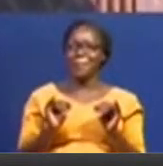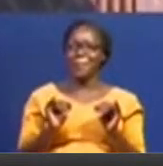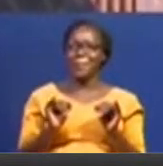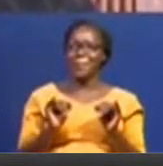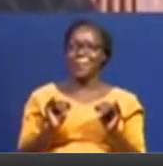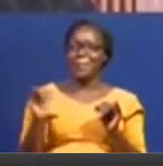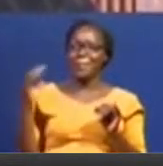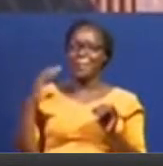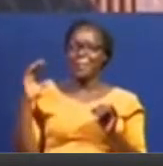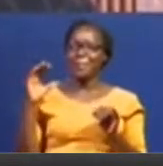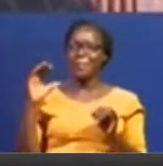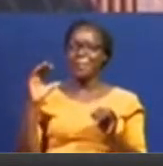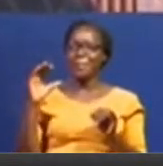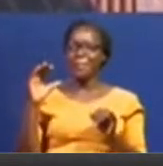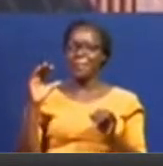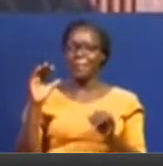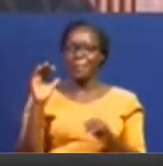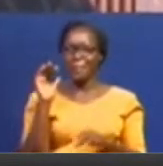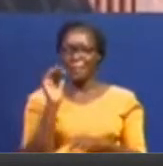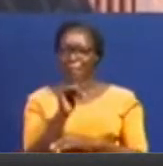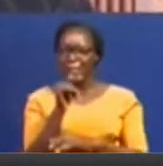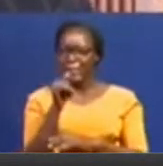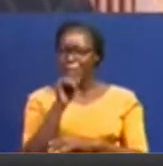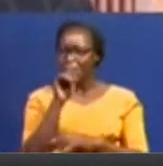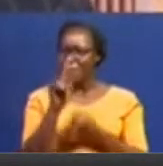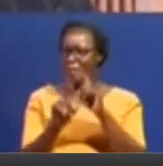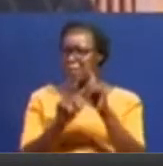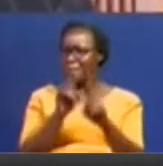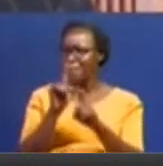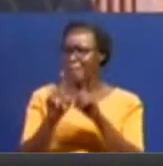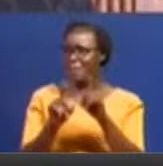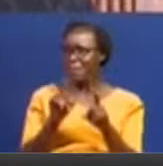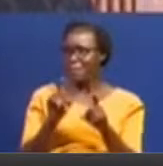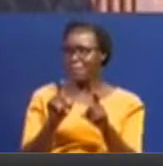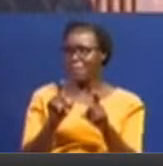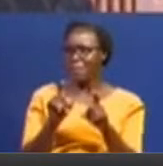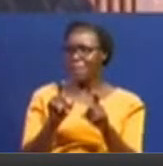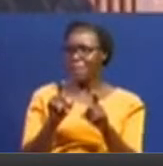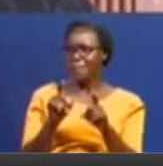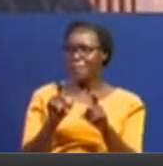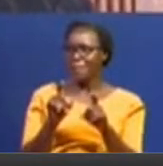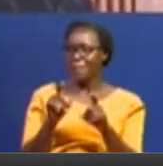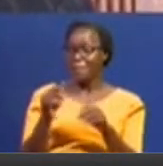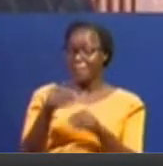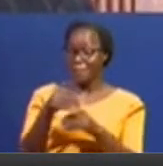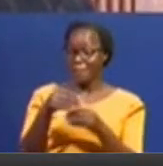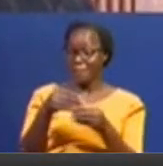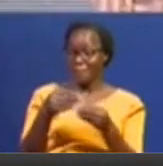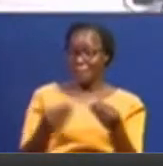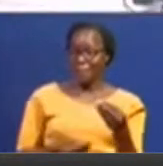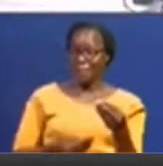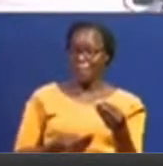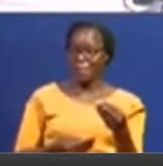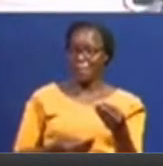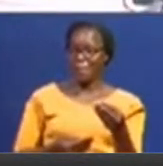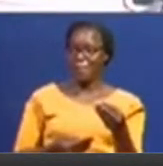The Chair has asked you successive questions on this check.